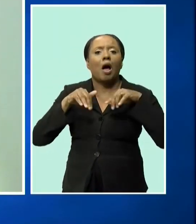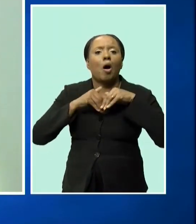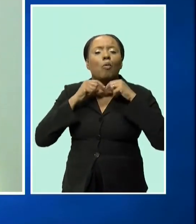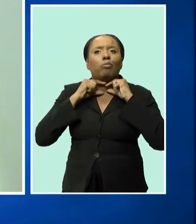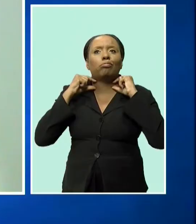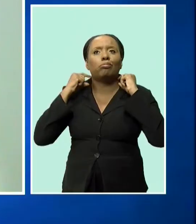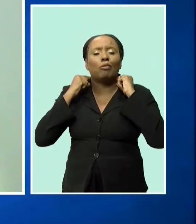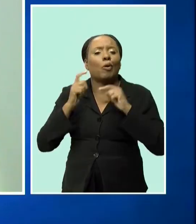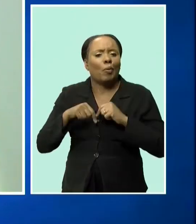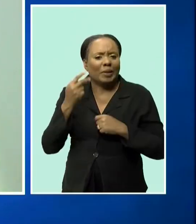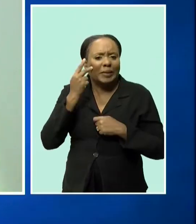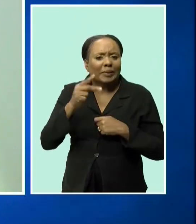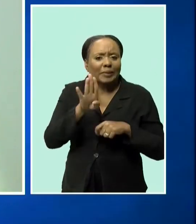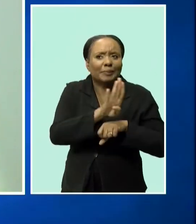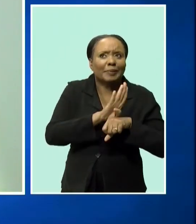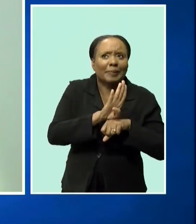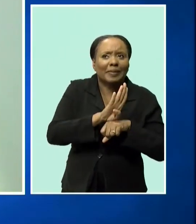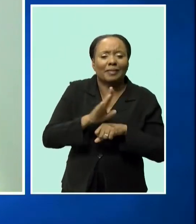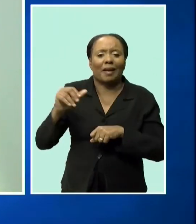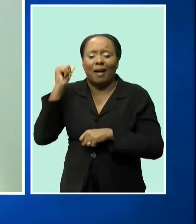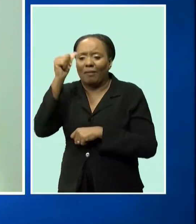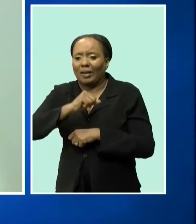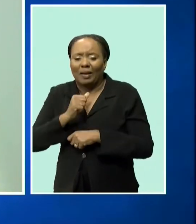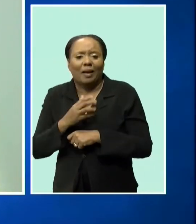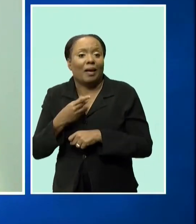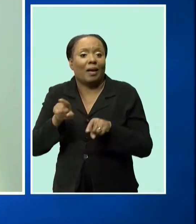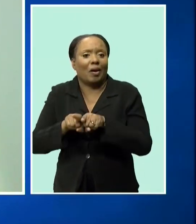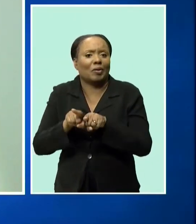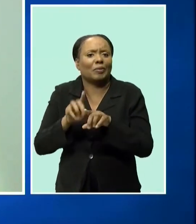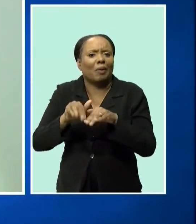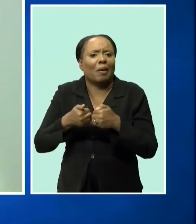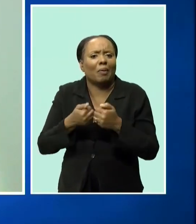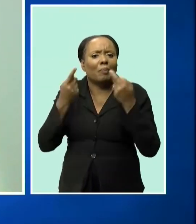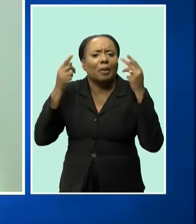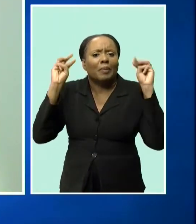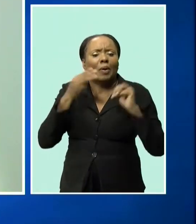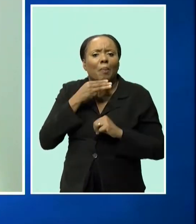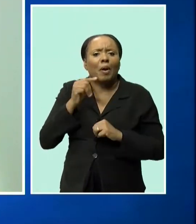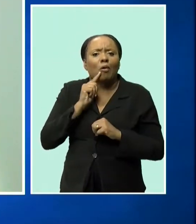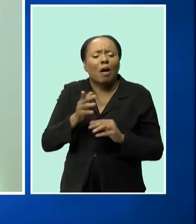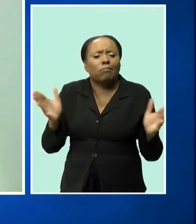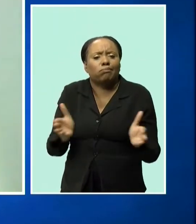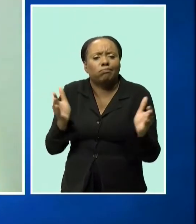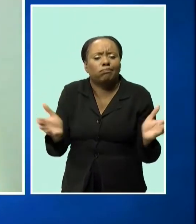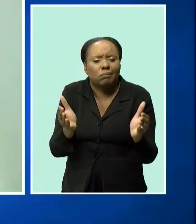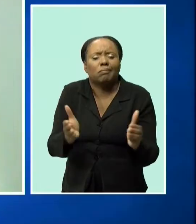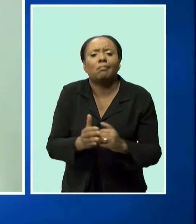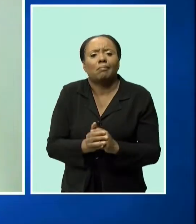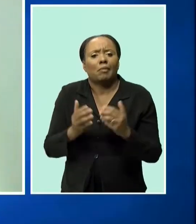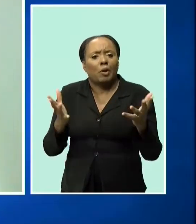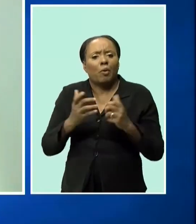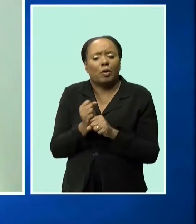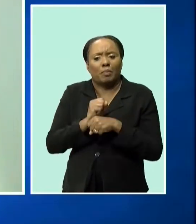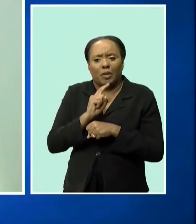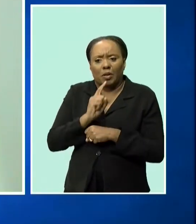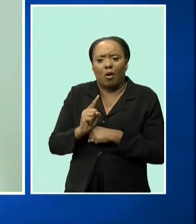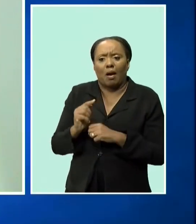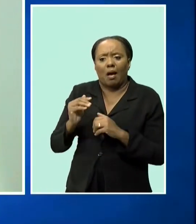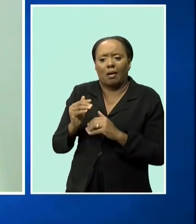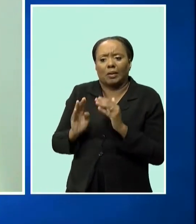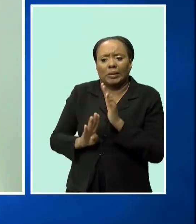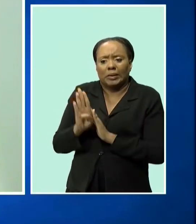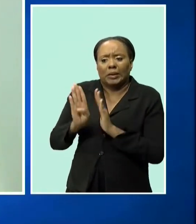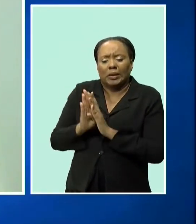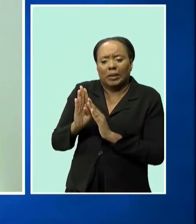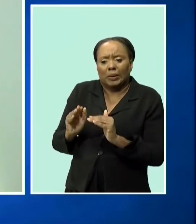between Barbados and Africa, and certainly the thrust that Prime Minister Motley would have been pushing, we have to ensure that we build those ties. And given that